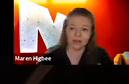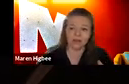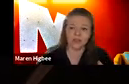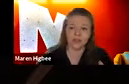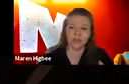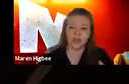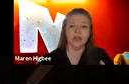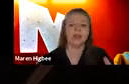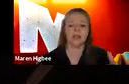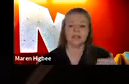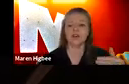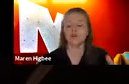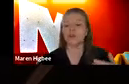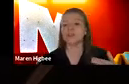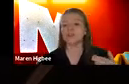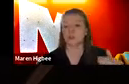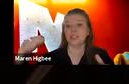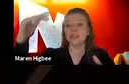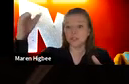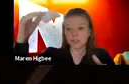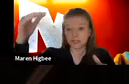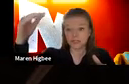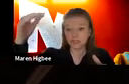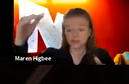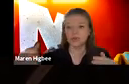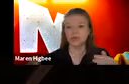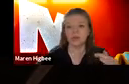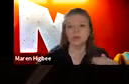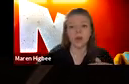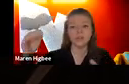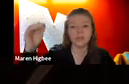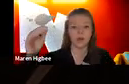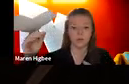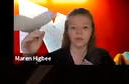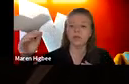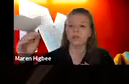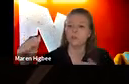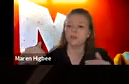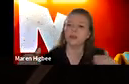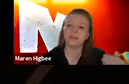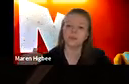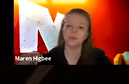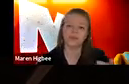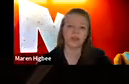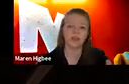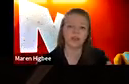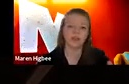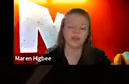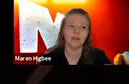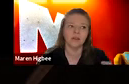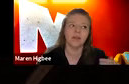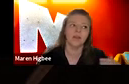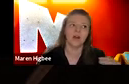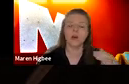this technology is increased substantially. So you've got a lot of new opportunities, but a lot of times we find